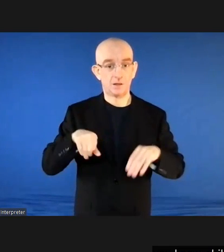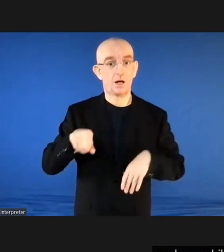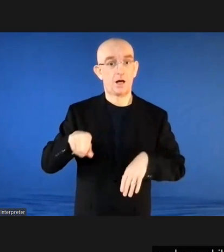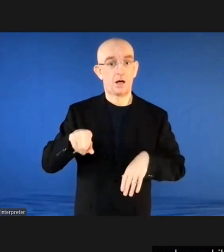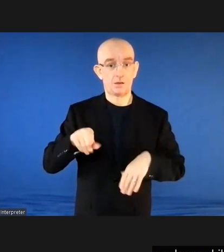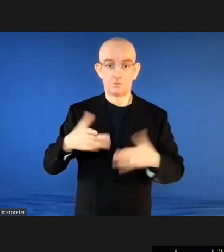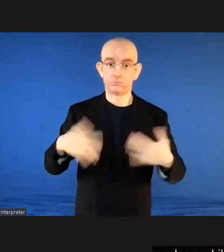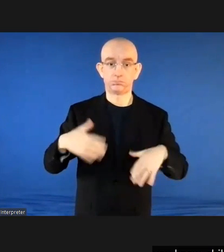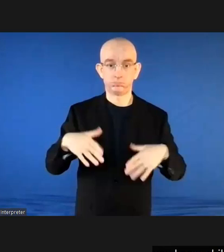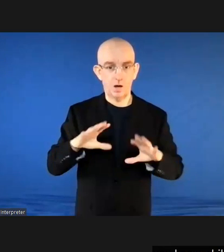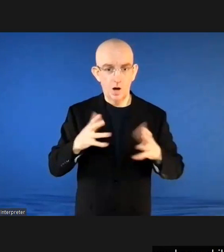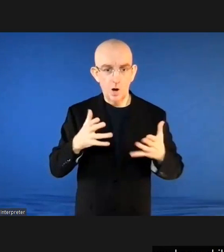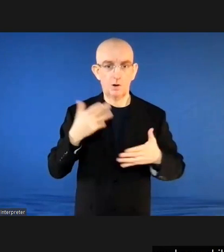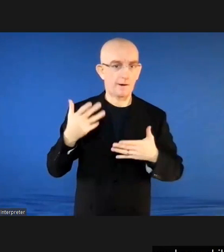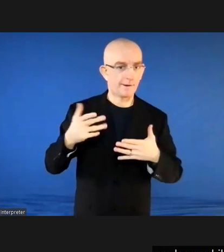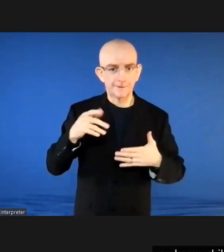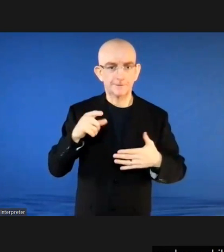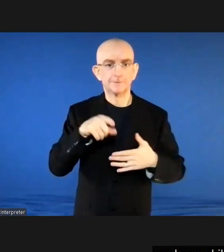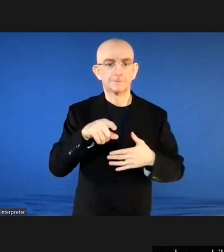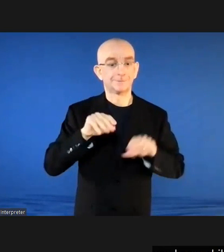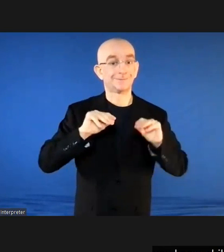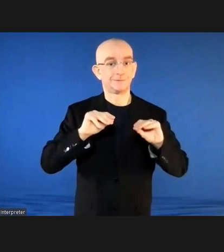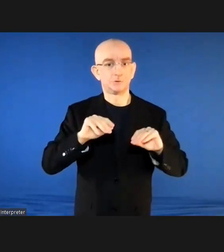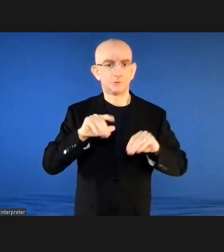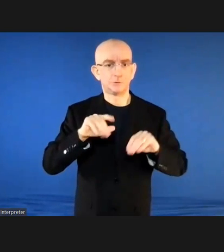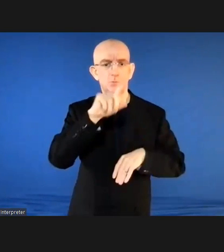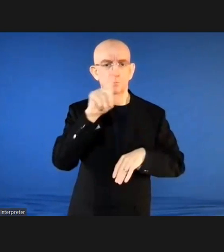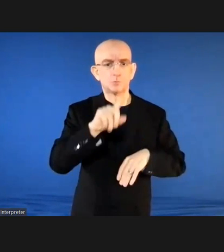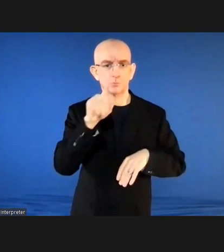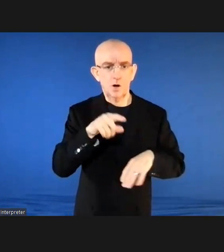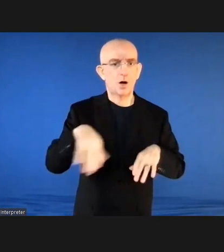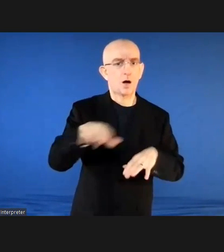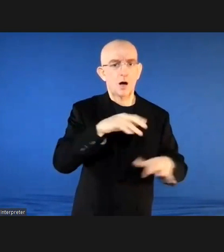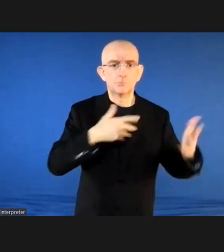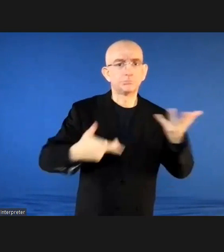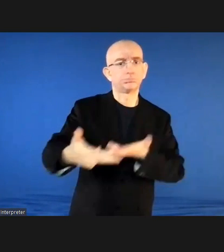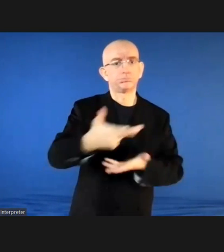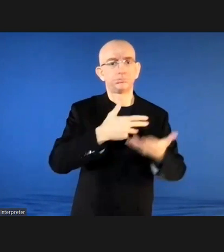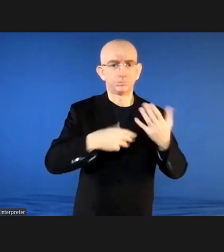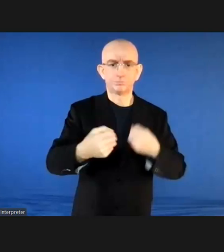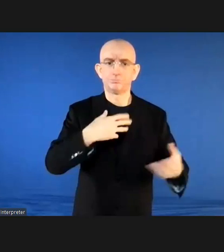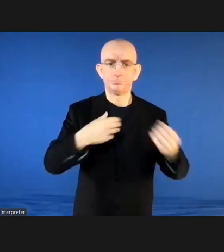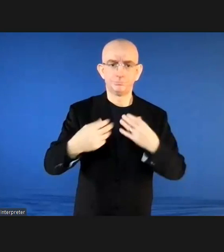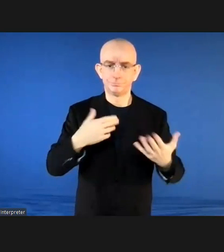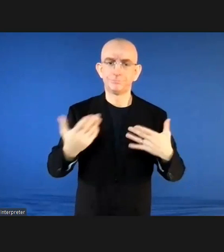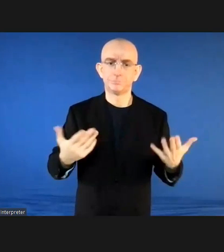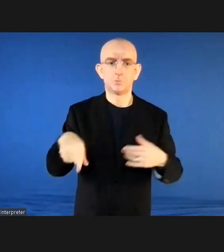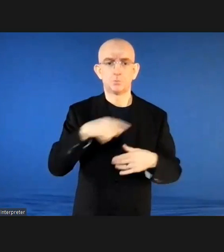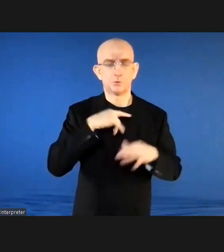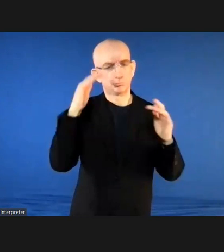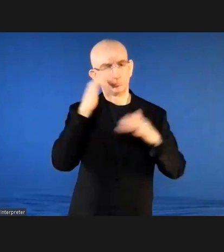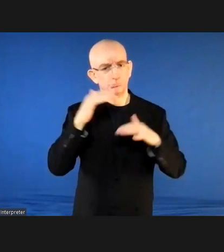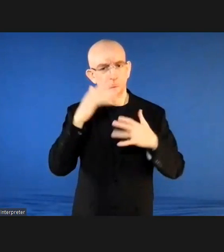chanting them back again. And we left wondering how many of the children in that school were actually learning very much.